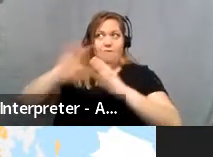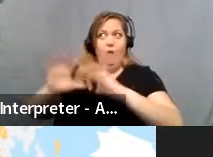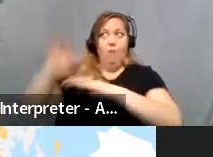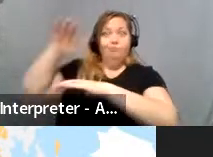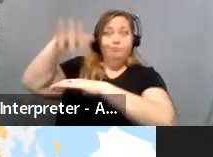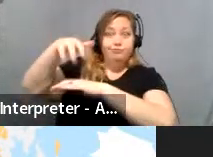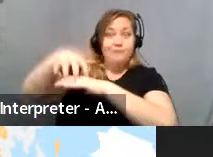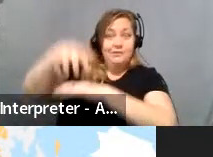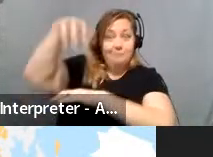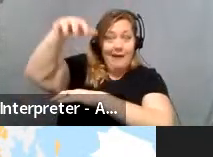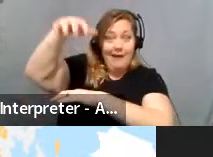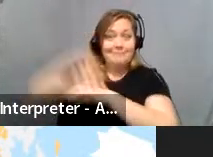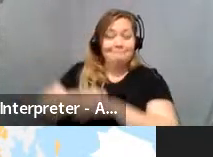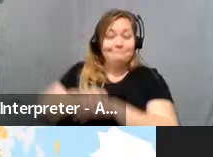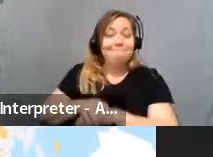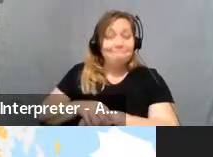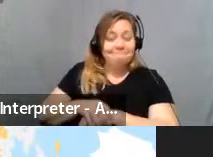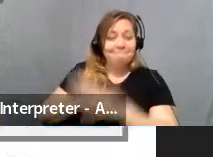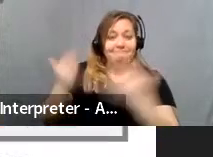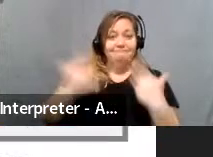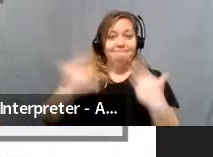Next slide, please.